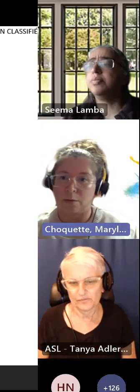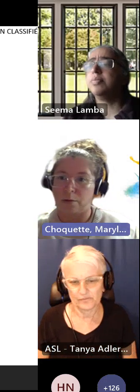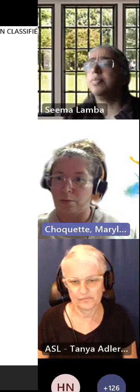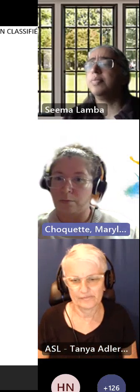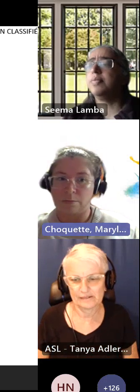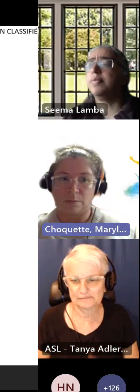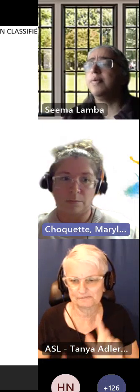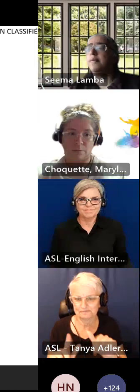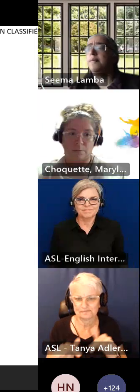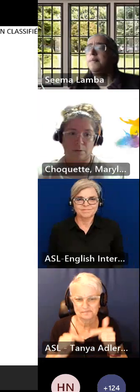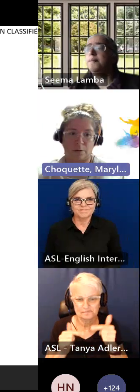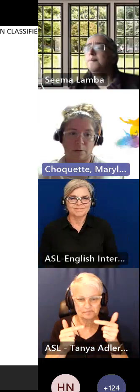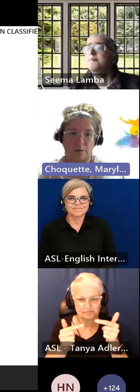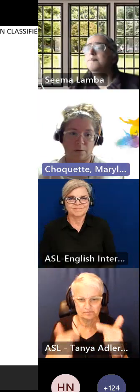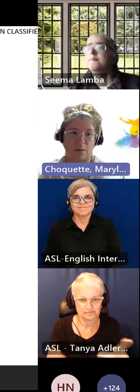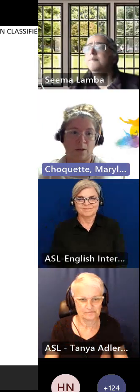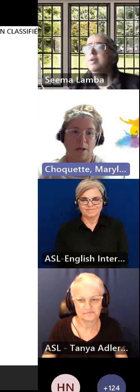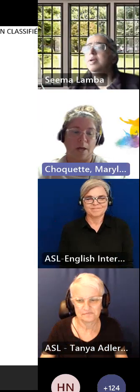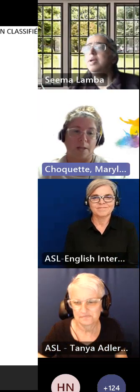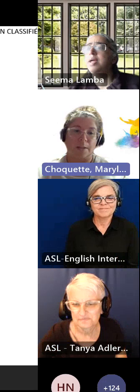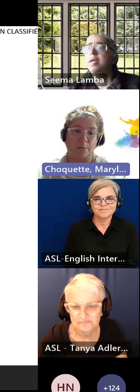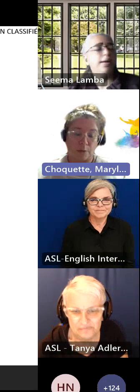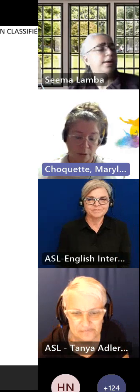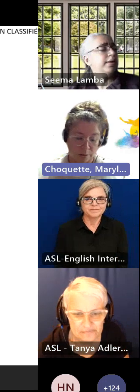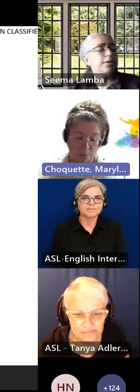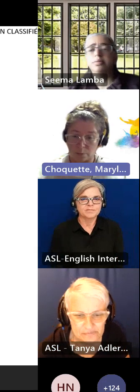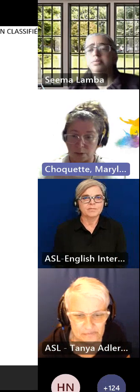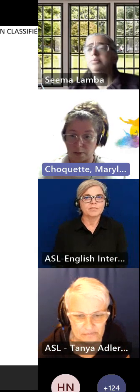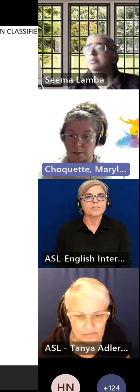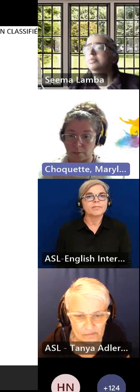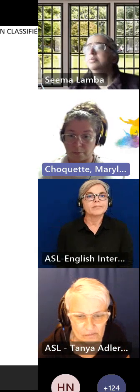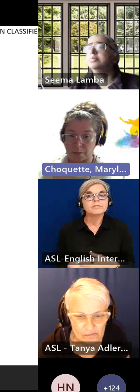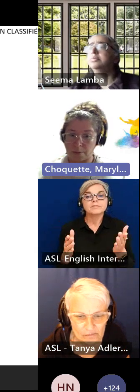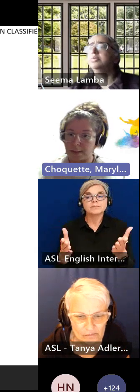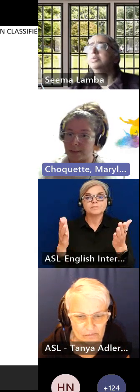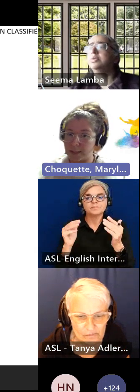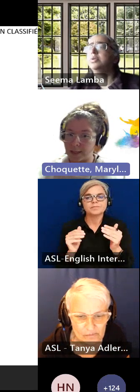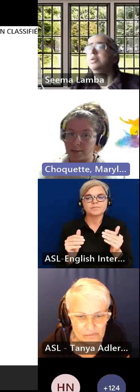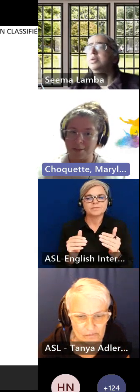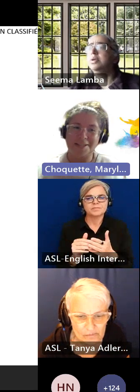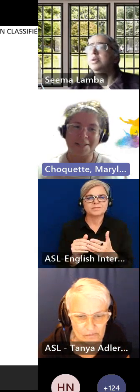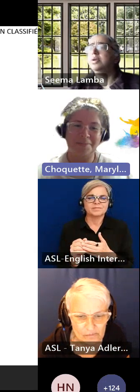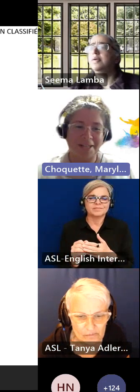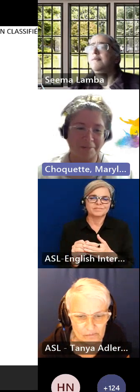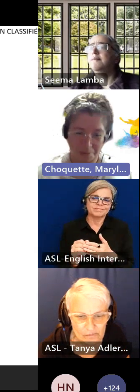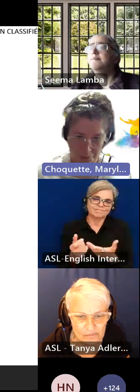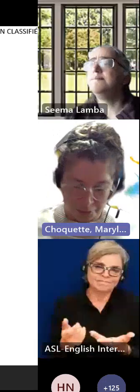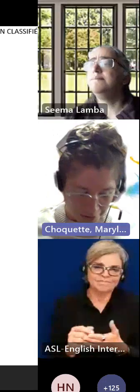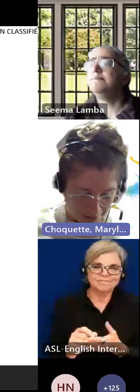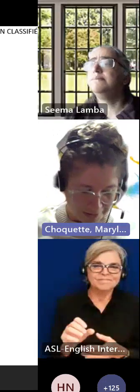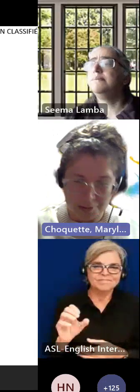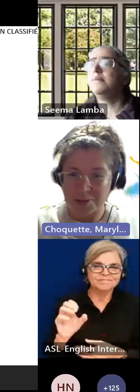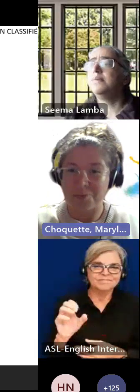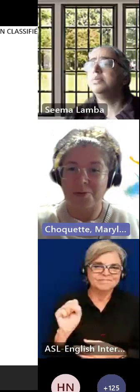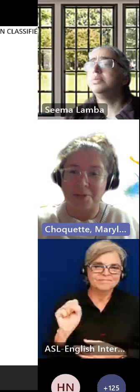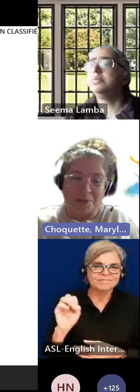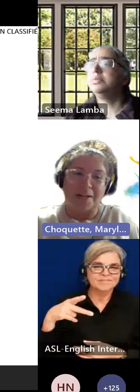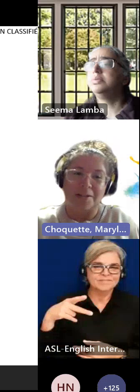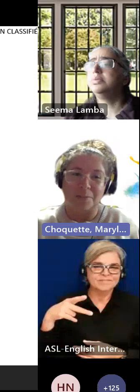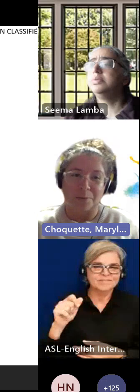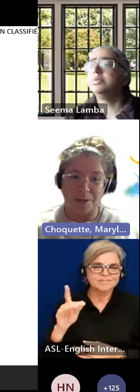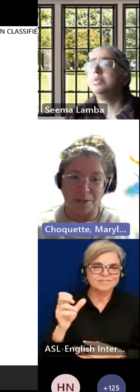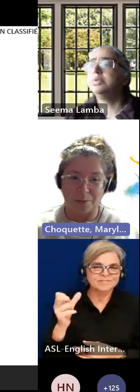Ça fonctionne. We're good. Separation, which is a bit sad. It seems like people forgot that you're